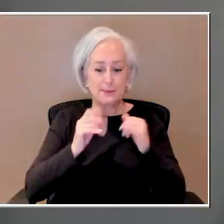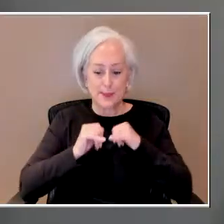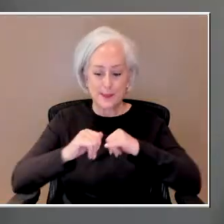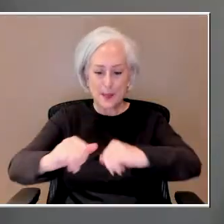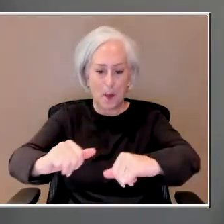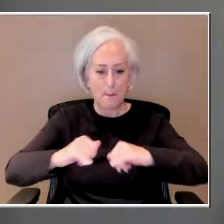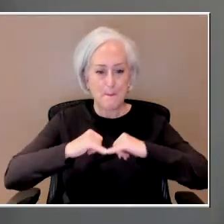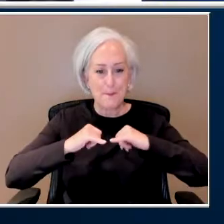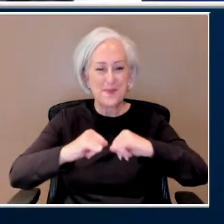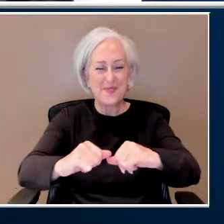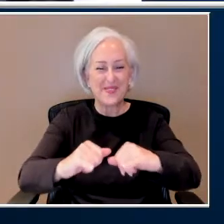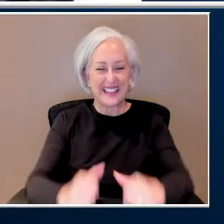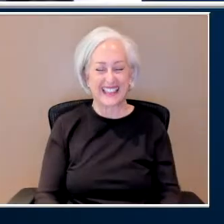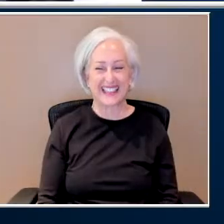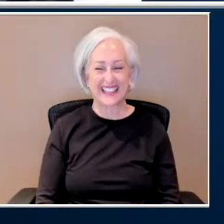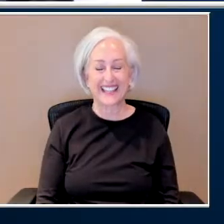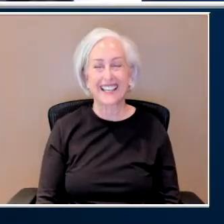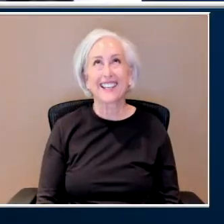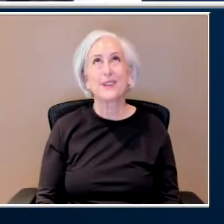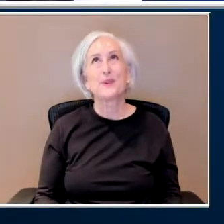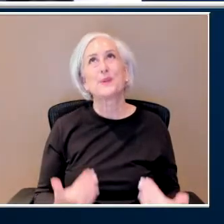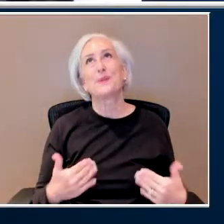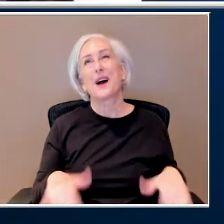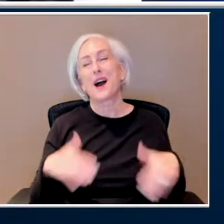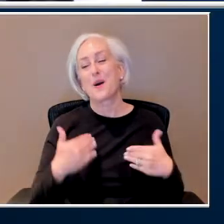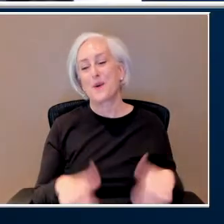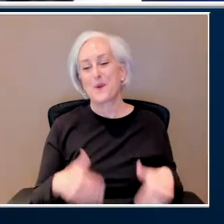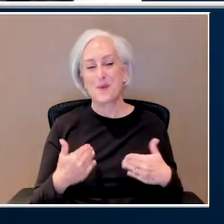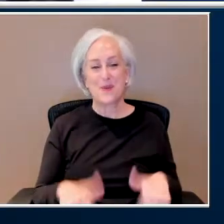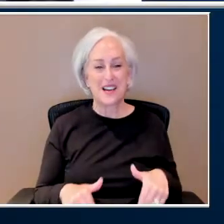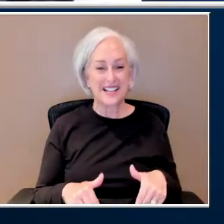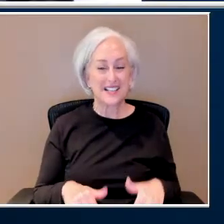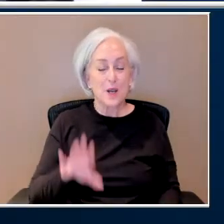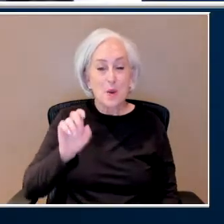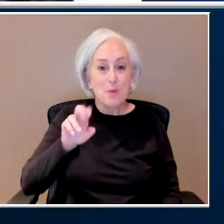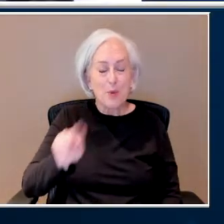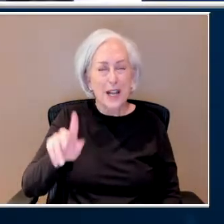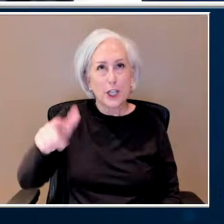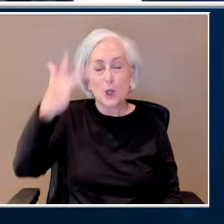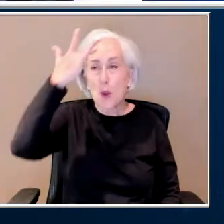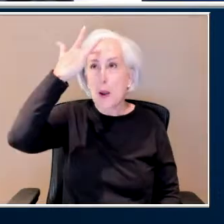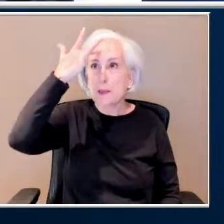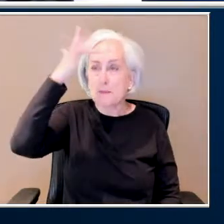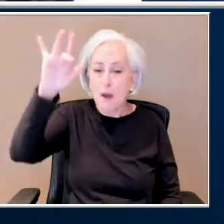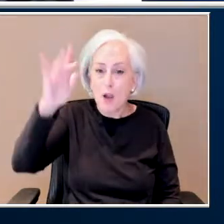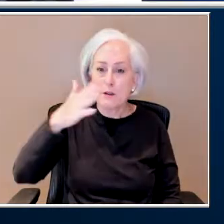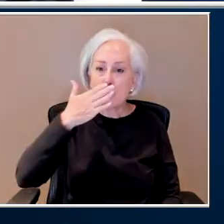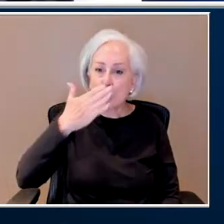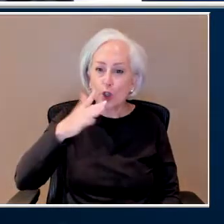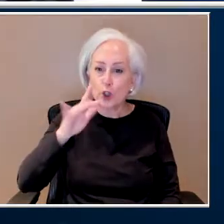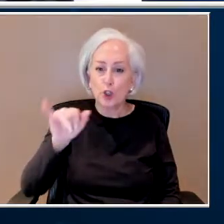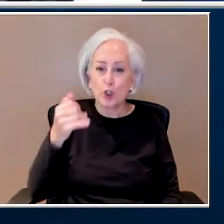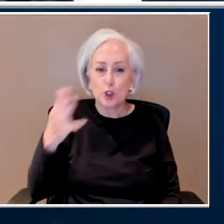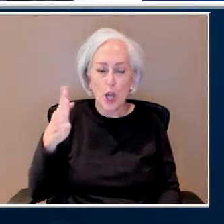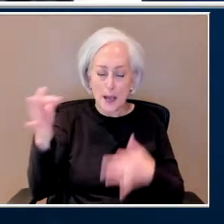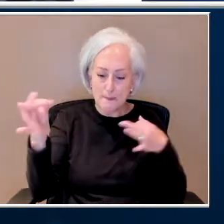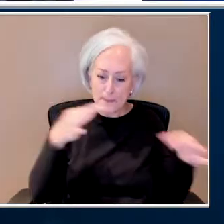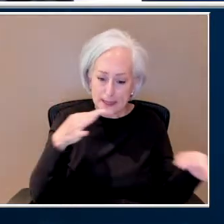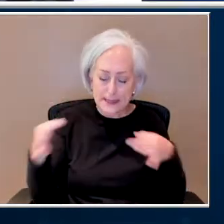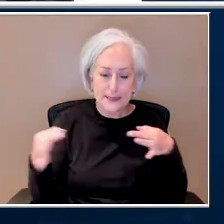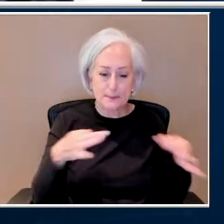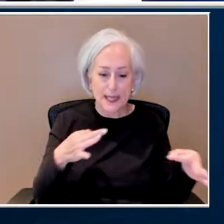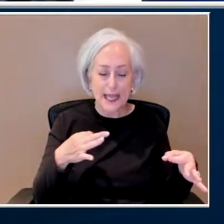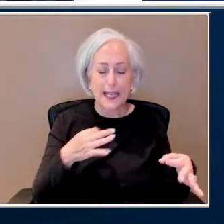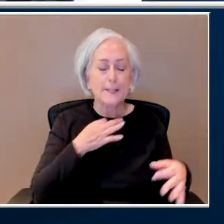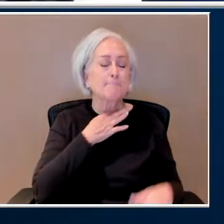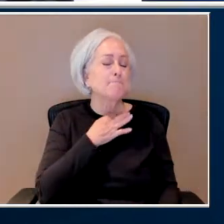he does. Oh, that's great. Alexis says, Brennan, you are so smart and you do such a good job explaining what happened. She's curious